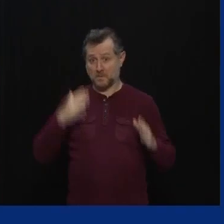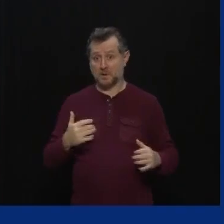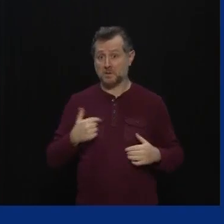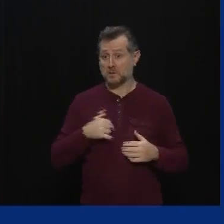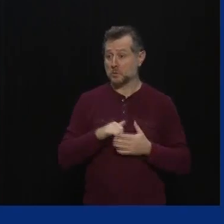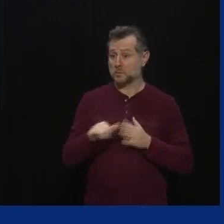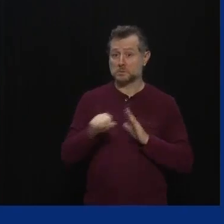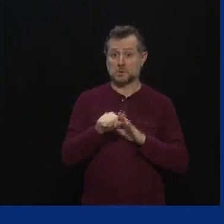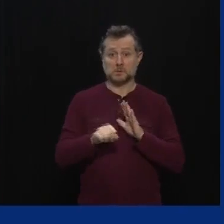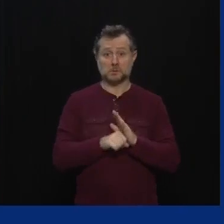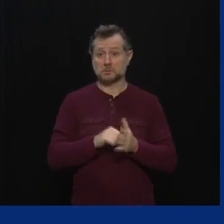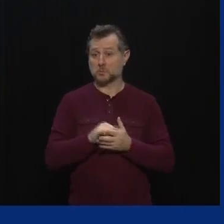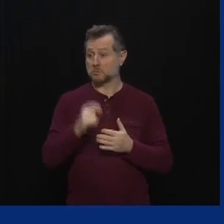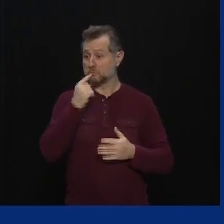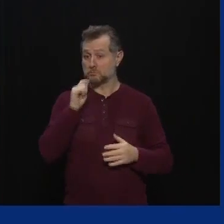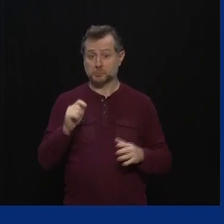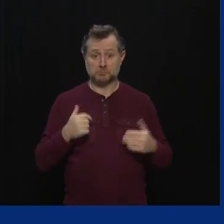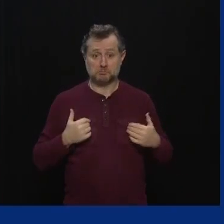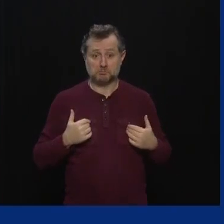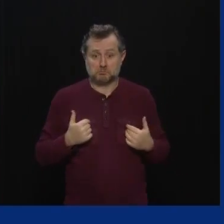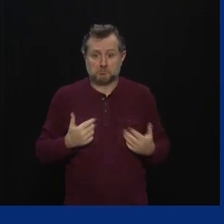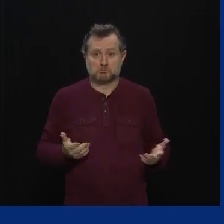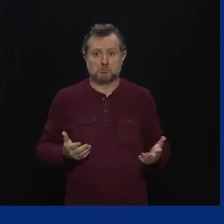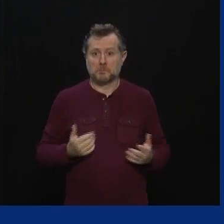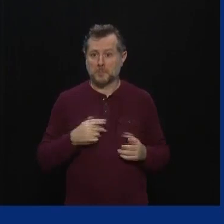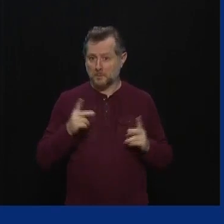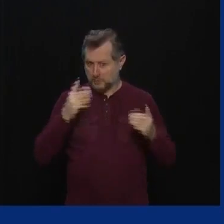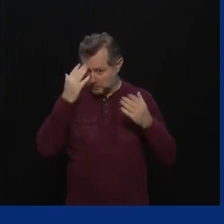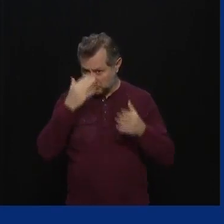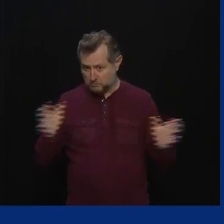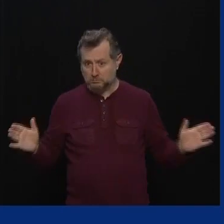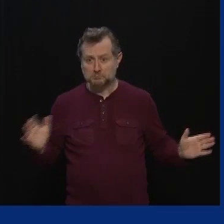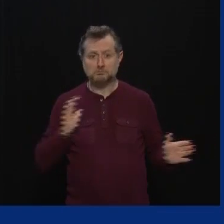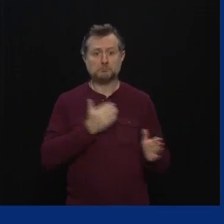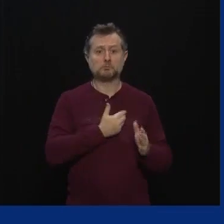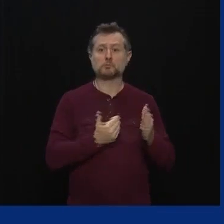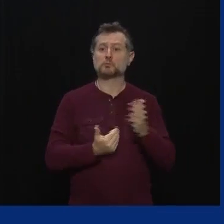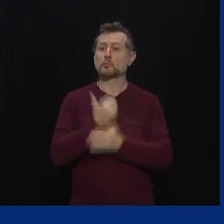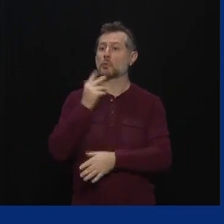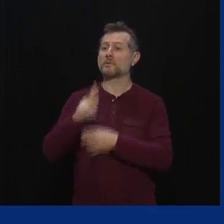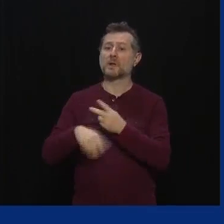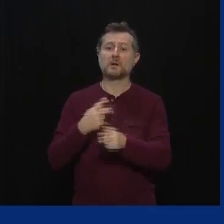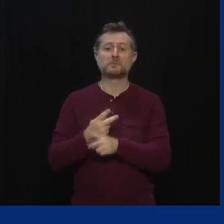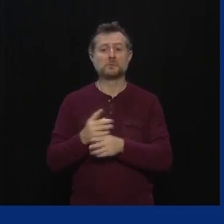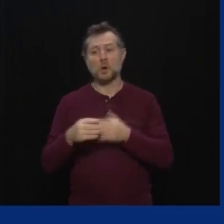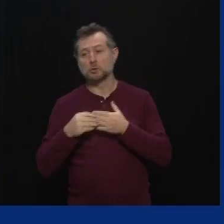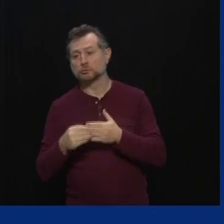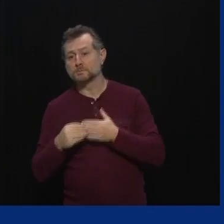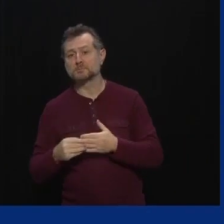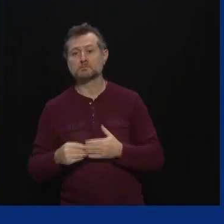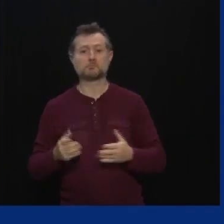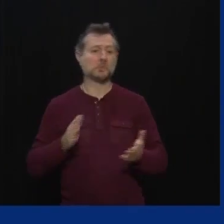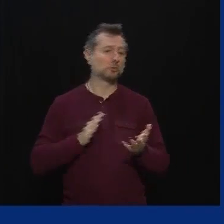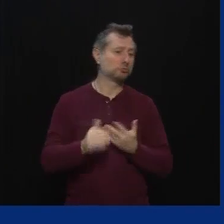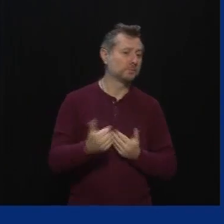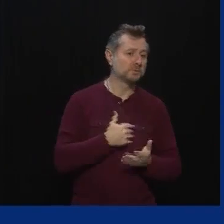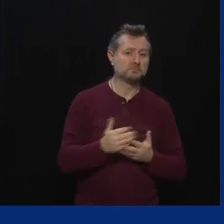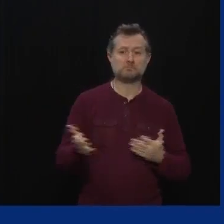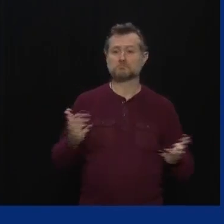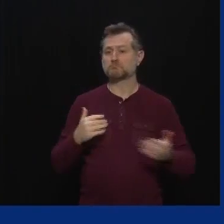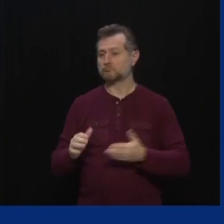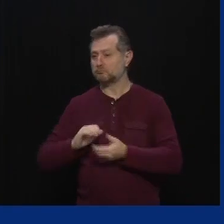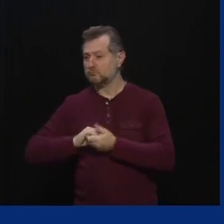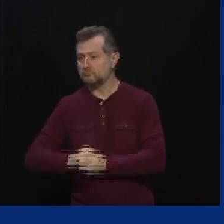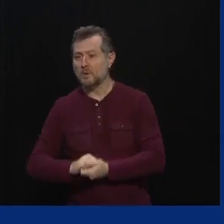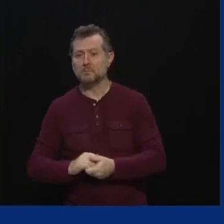York. People are receptive to our new brand of leadership, transparency, collaboration, and